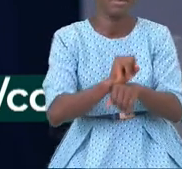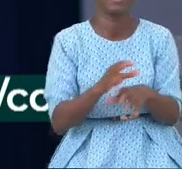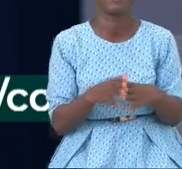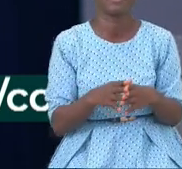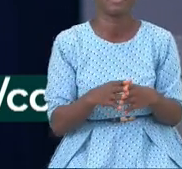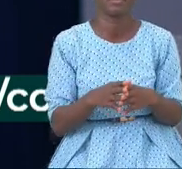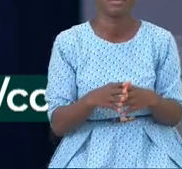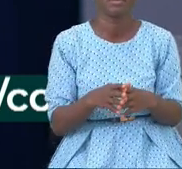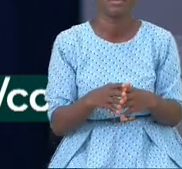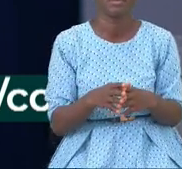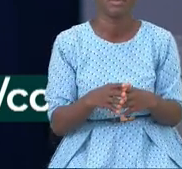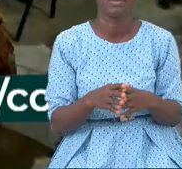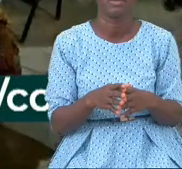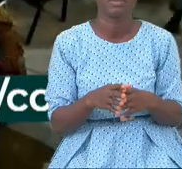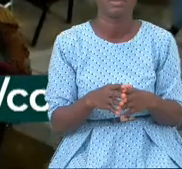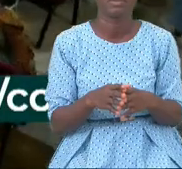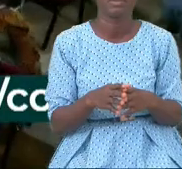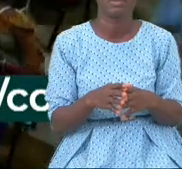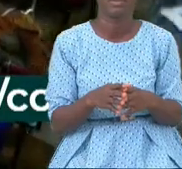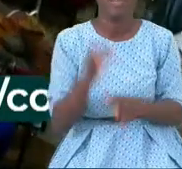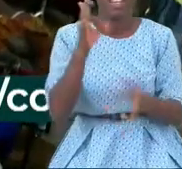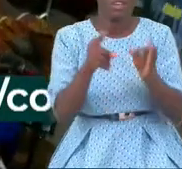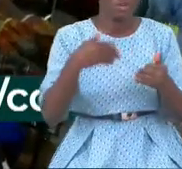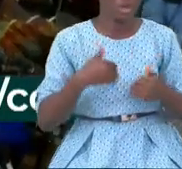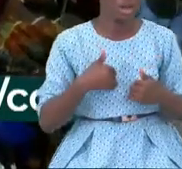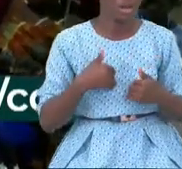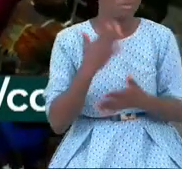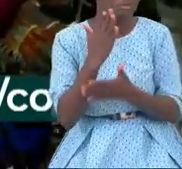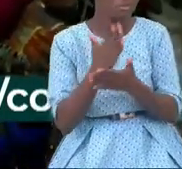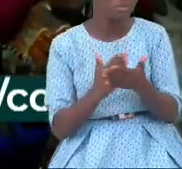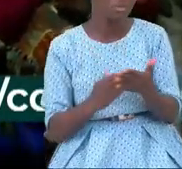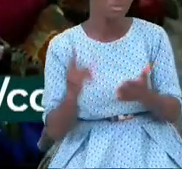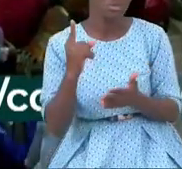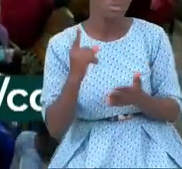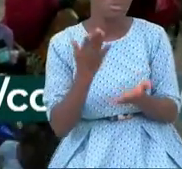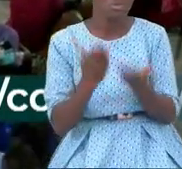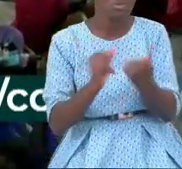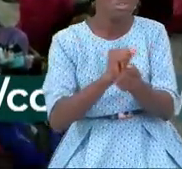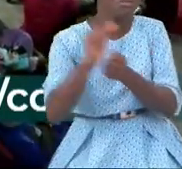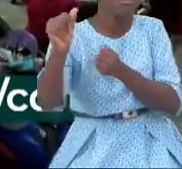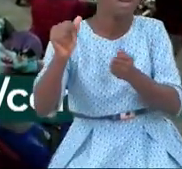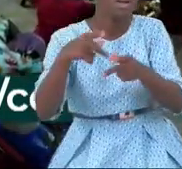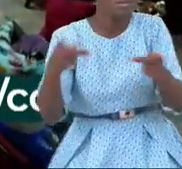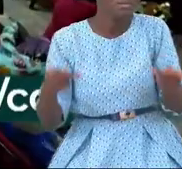to pray. And you'll see miracles happening. You will testify tonight.